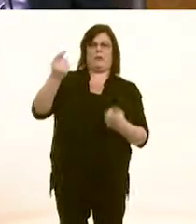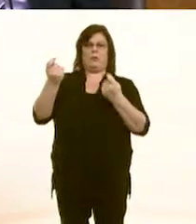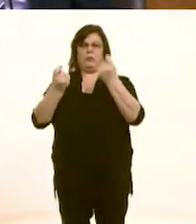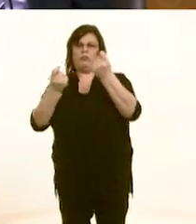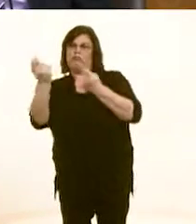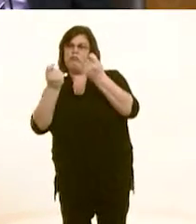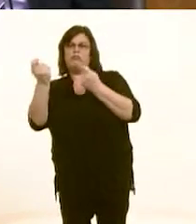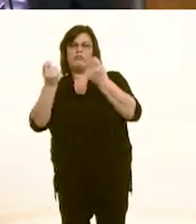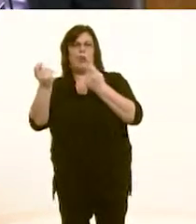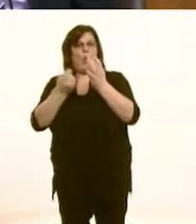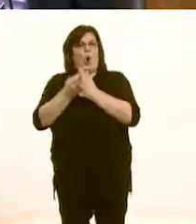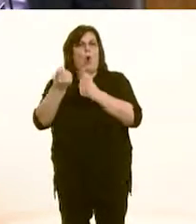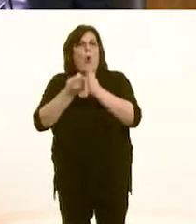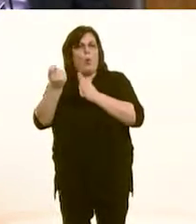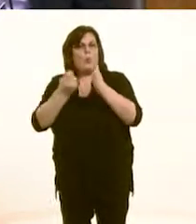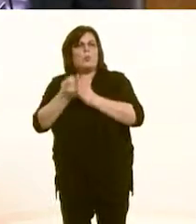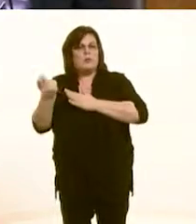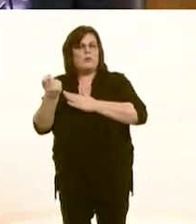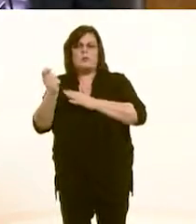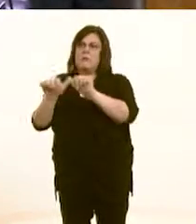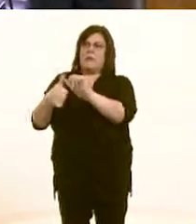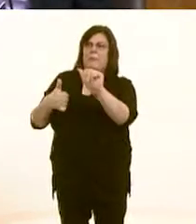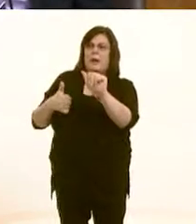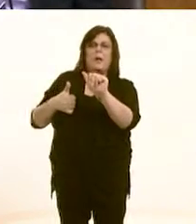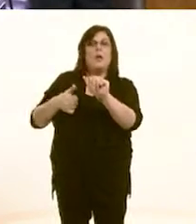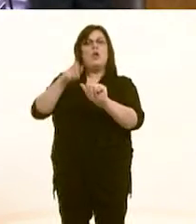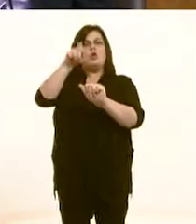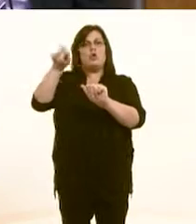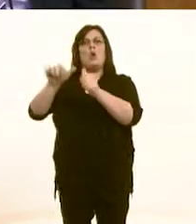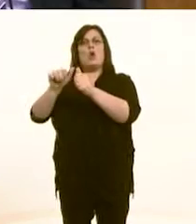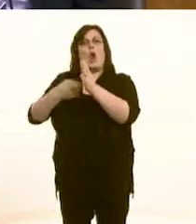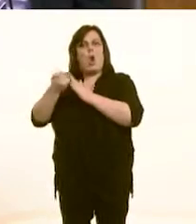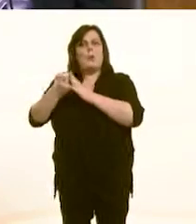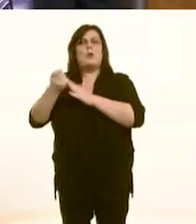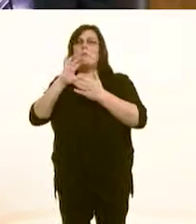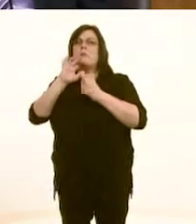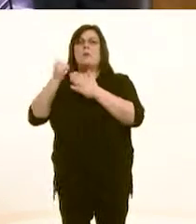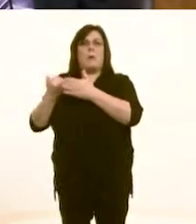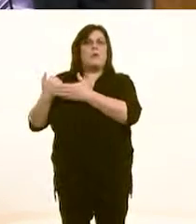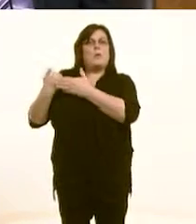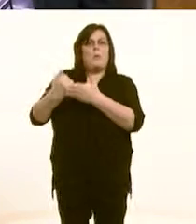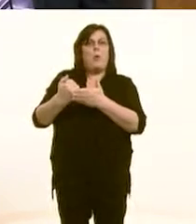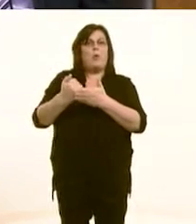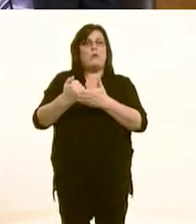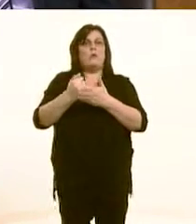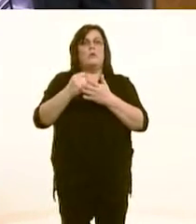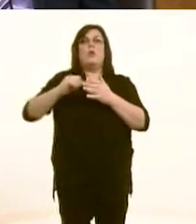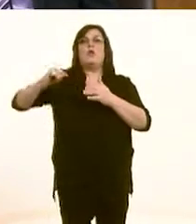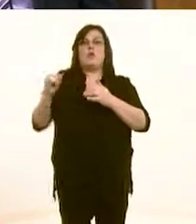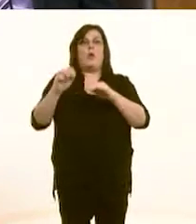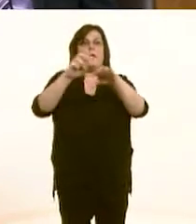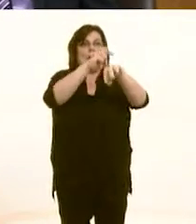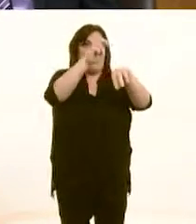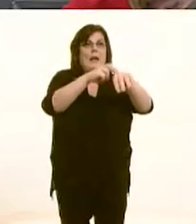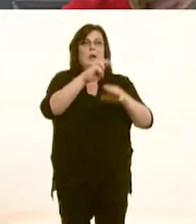them. The Student Loan Company is there to serve four nations and four governments, but it seems that the UK government on this occasion thinks it's acting as an